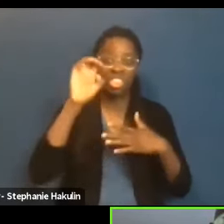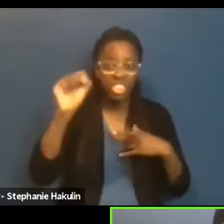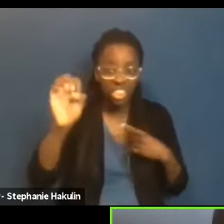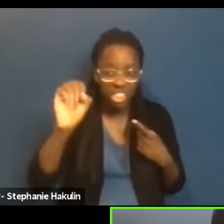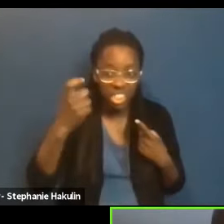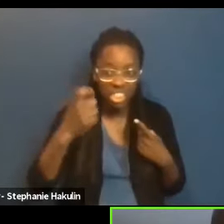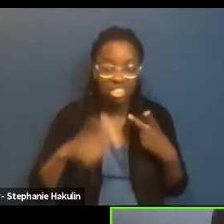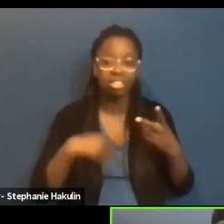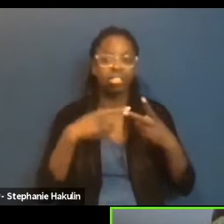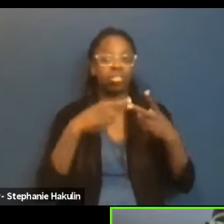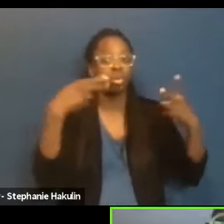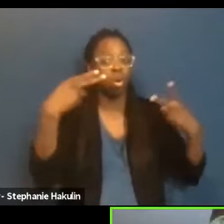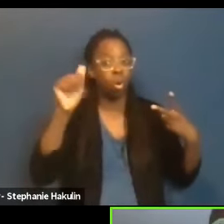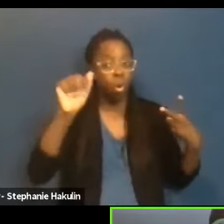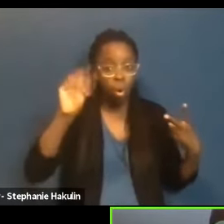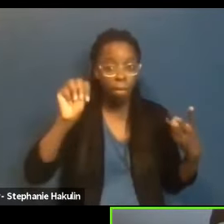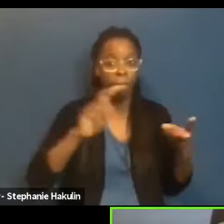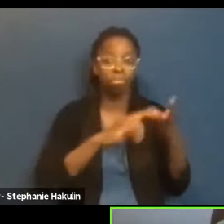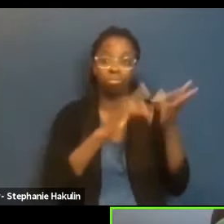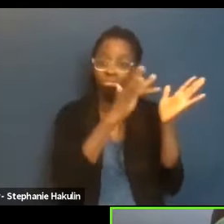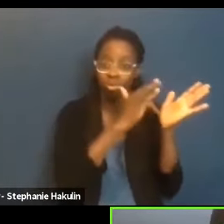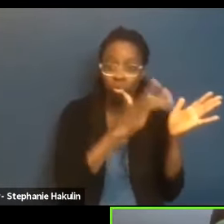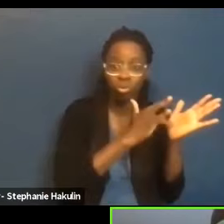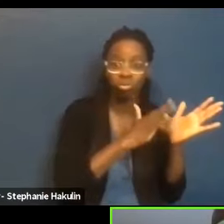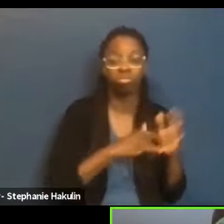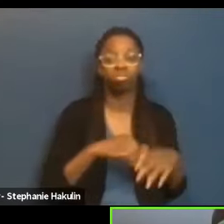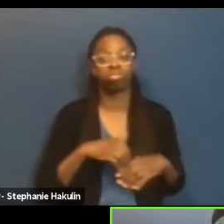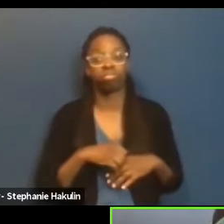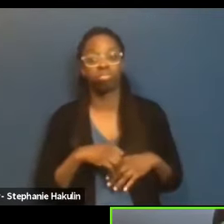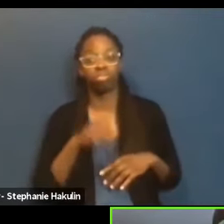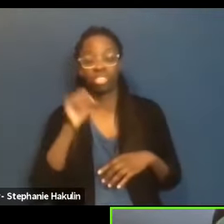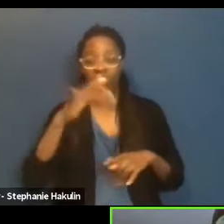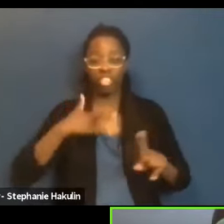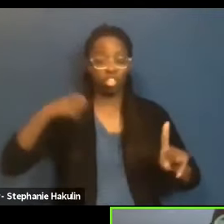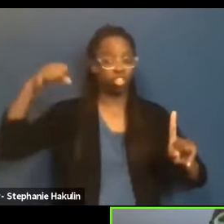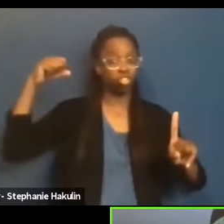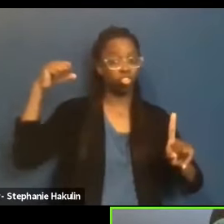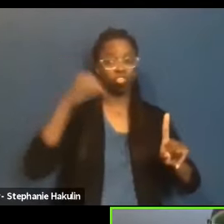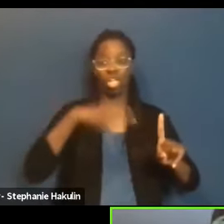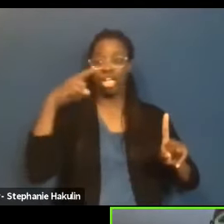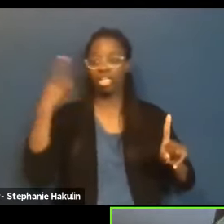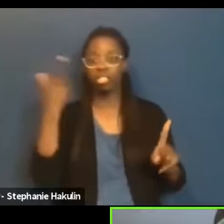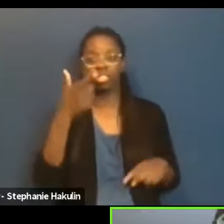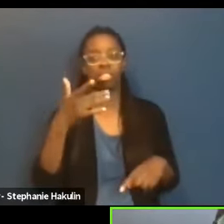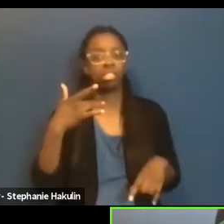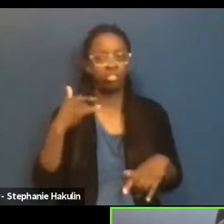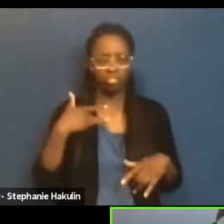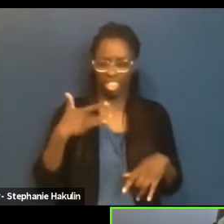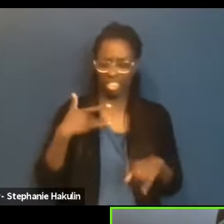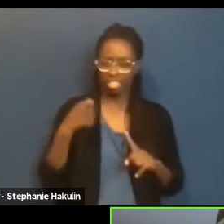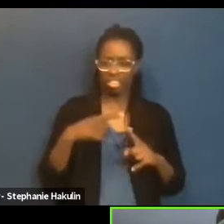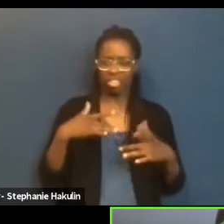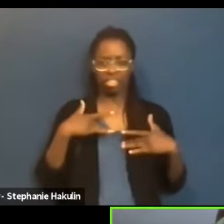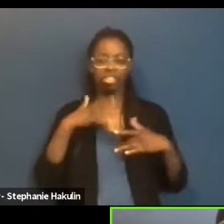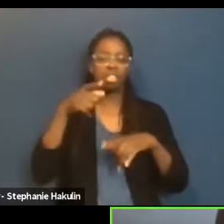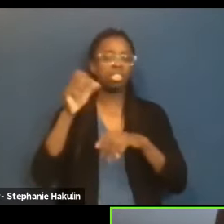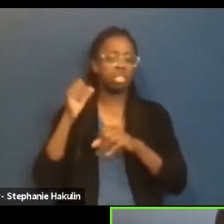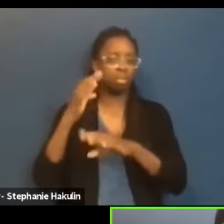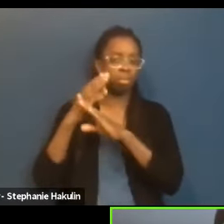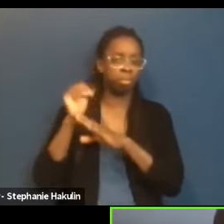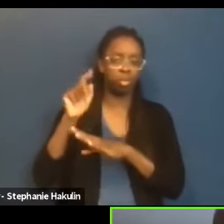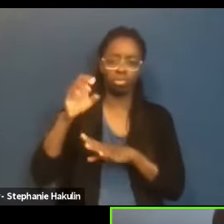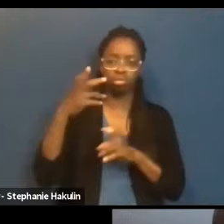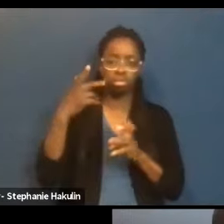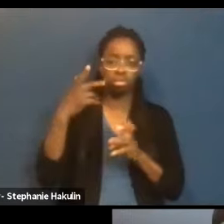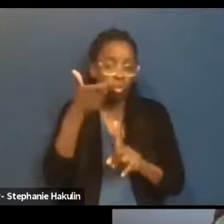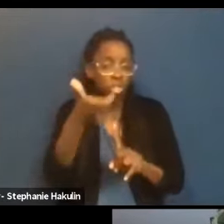strongly encourage you, if you are feeling triggered by any part of this event, to do what you need to do in order to keep yourself healthy